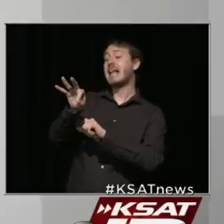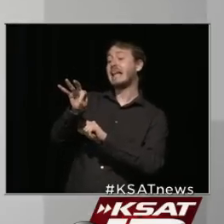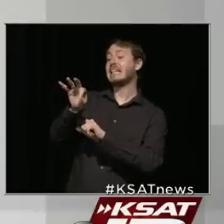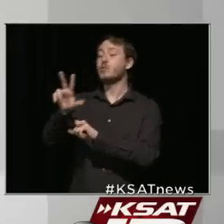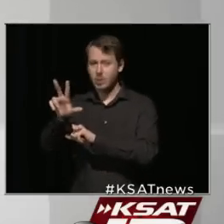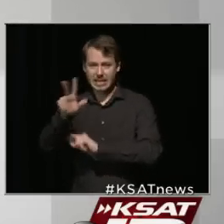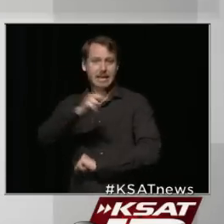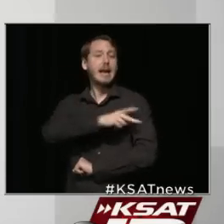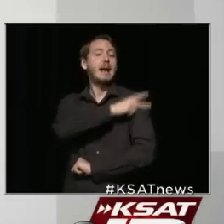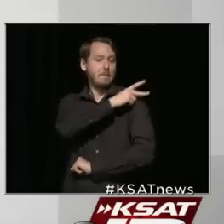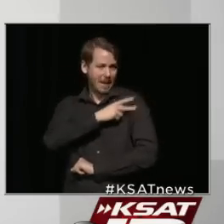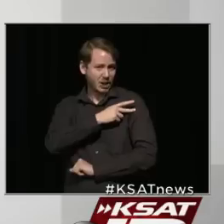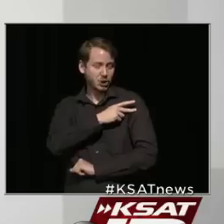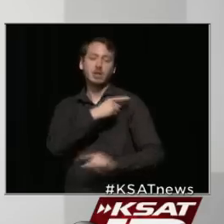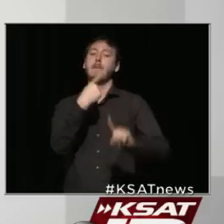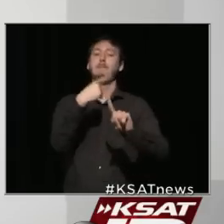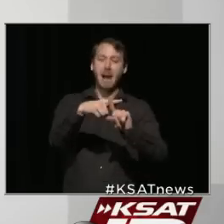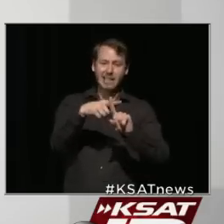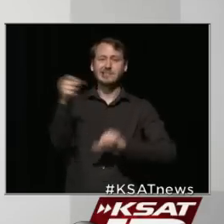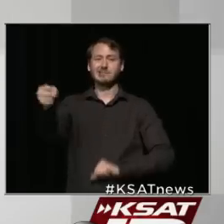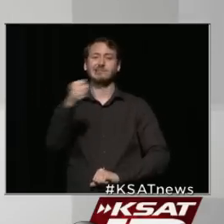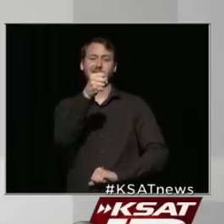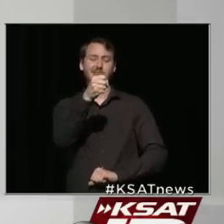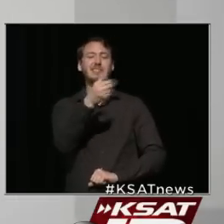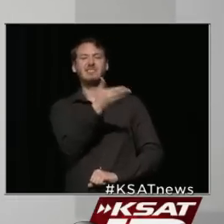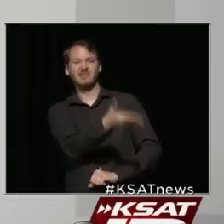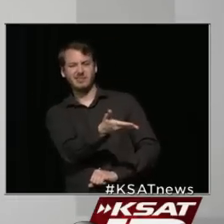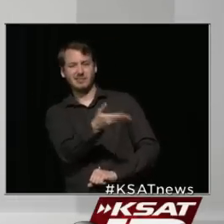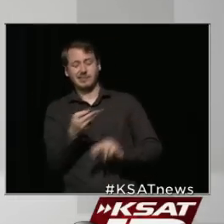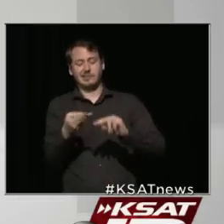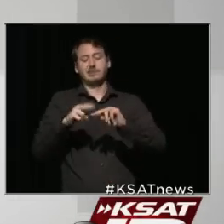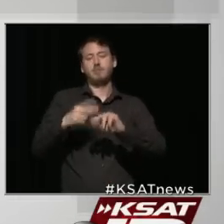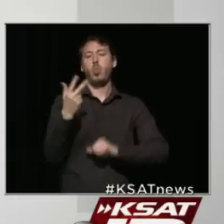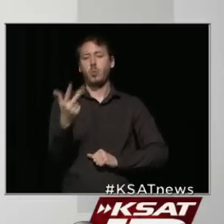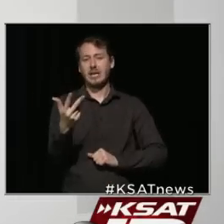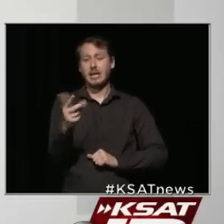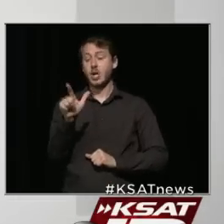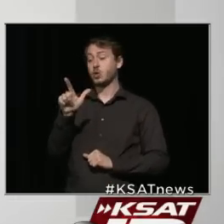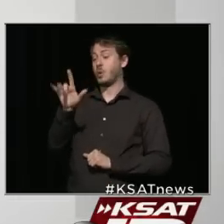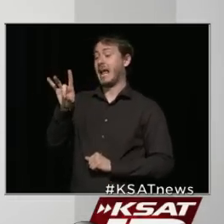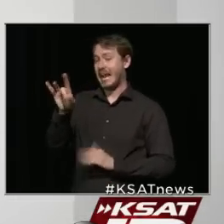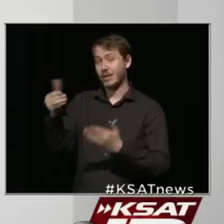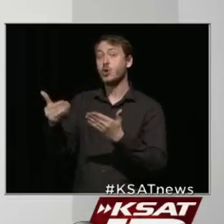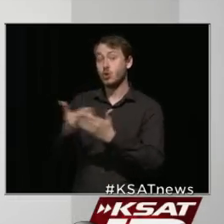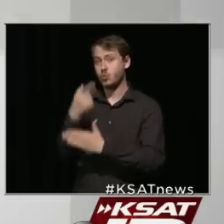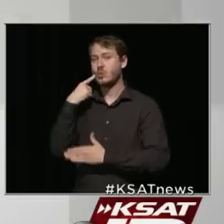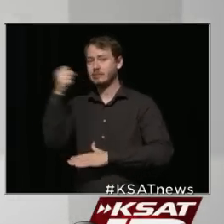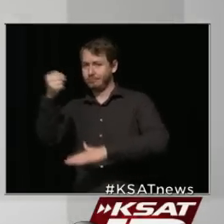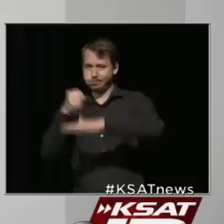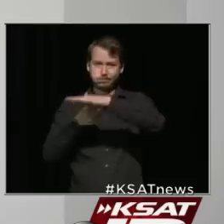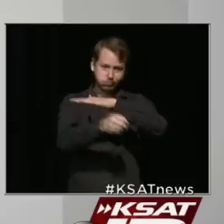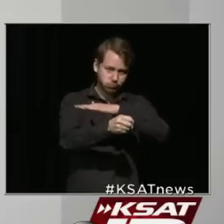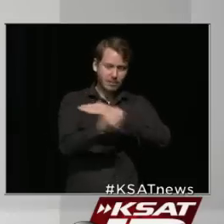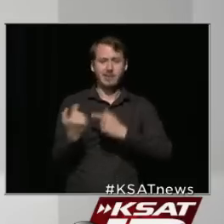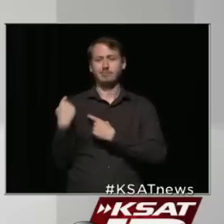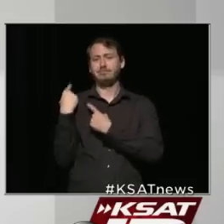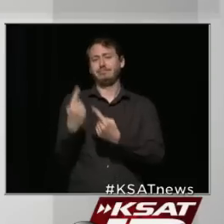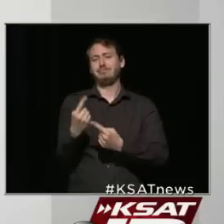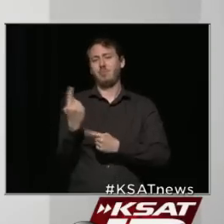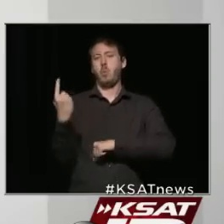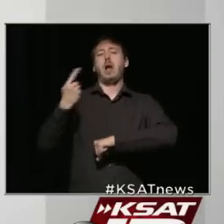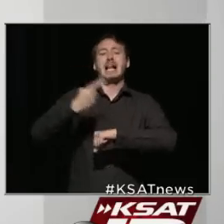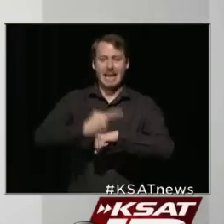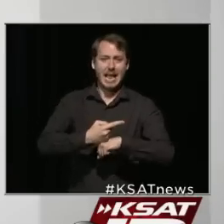with COVID. That's up 3 from yesterday. And we had 28 new COVID-19 related admissions to the hospitals over the last 24